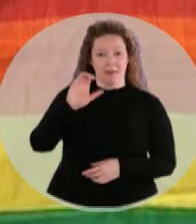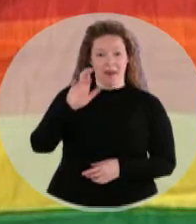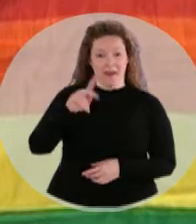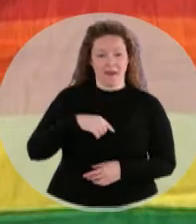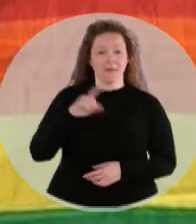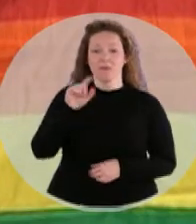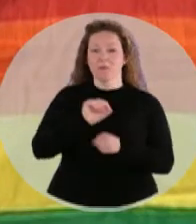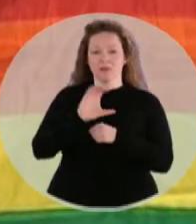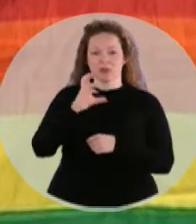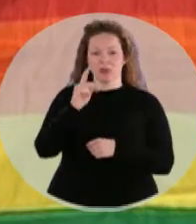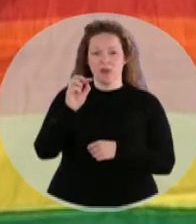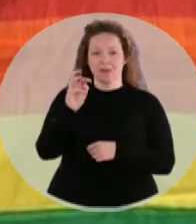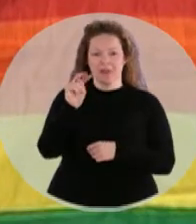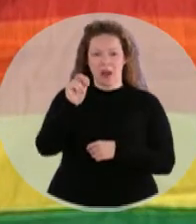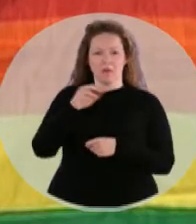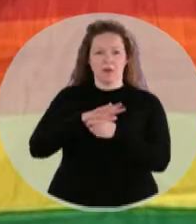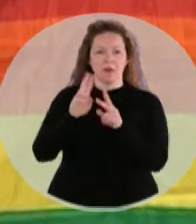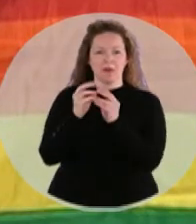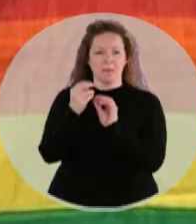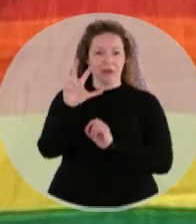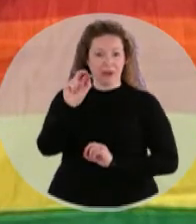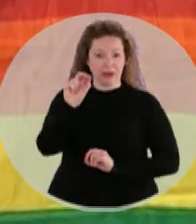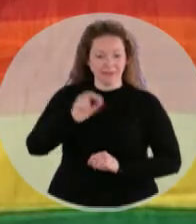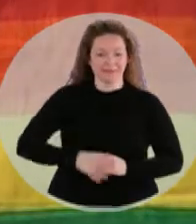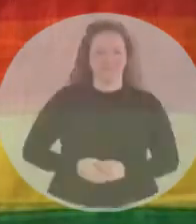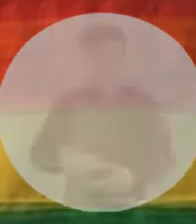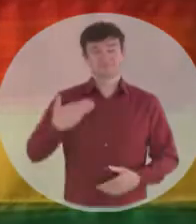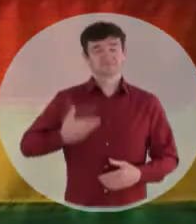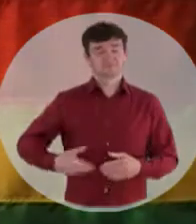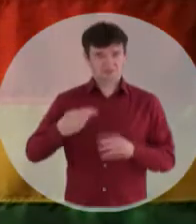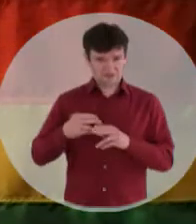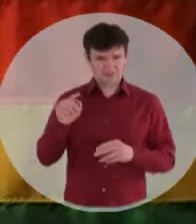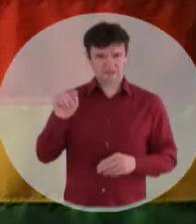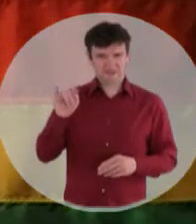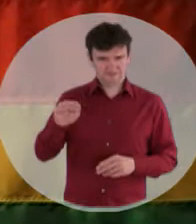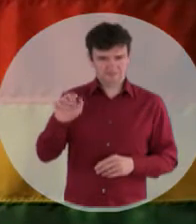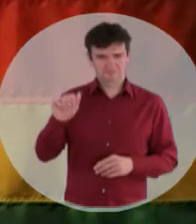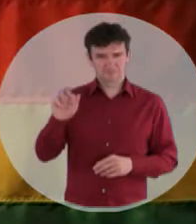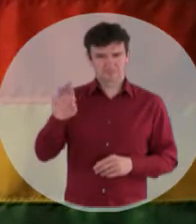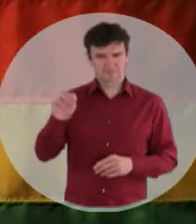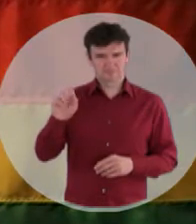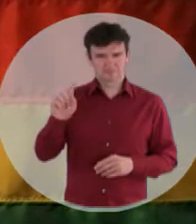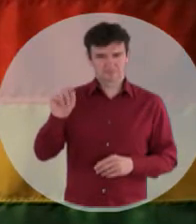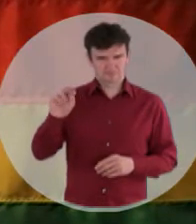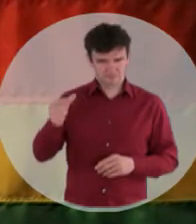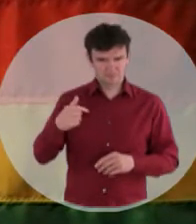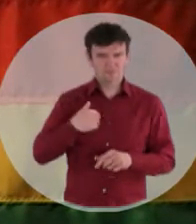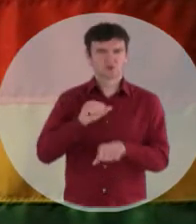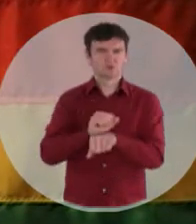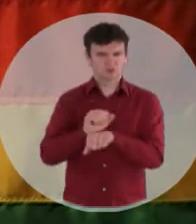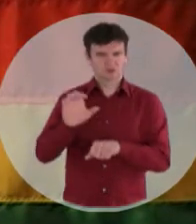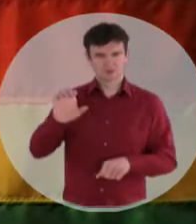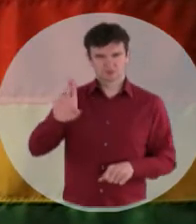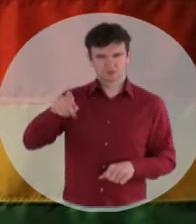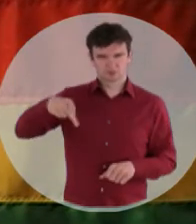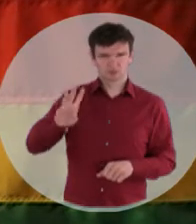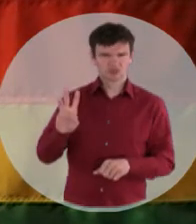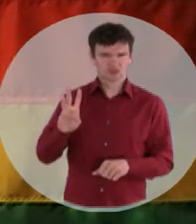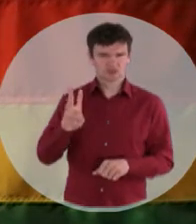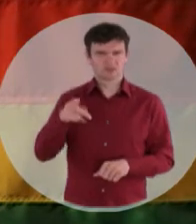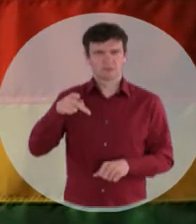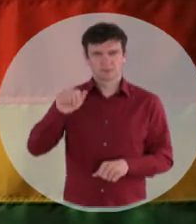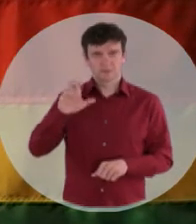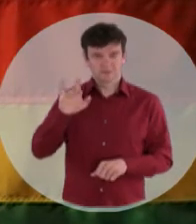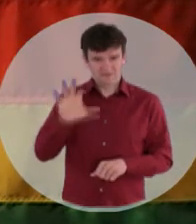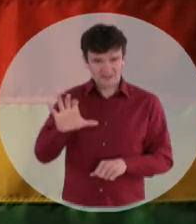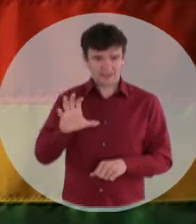Bach. I work in Charlottetown, Local 30. My name's Tim Armstrong. I work at the